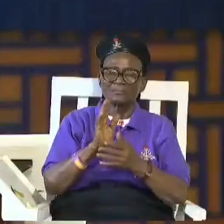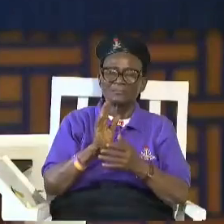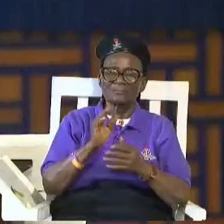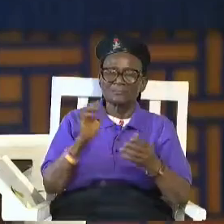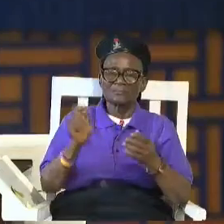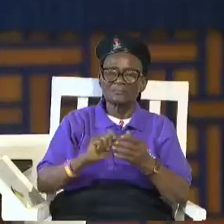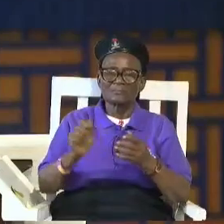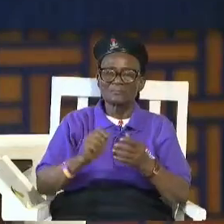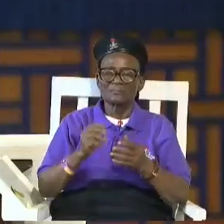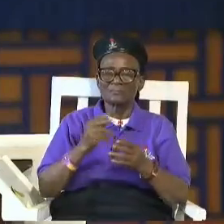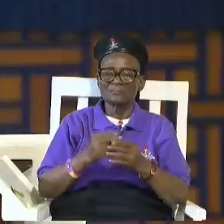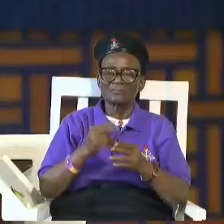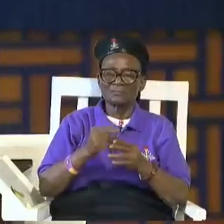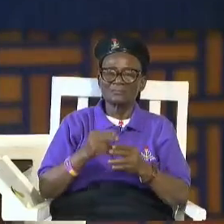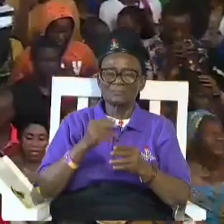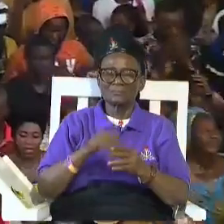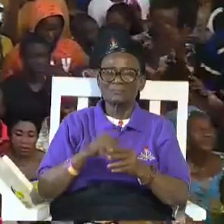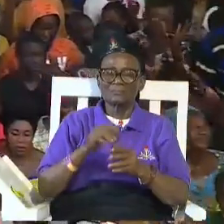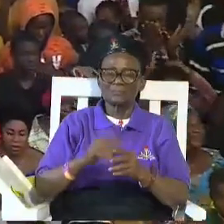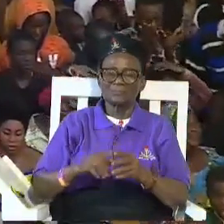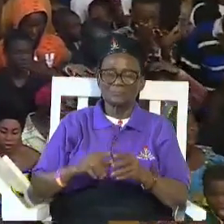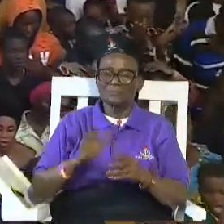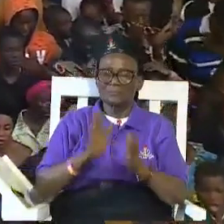Amen. Write their names in the book of life.